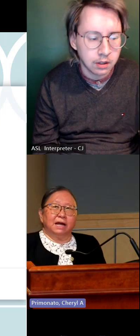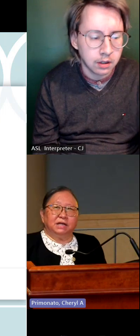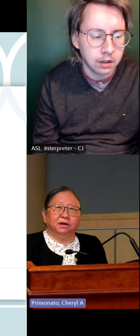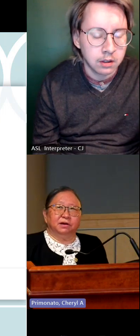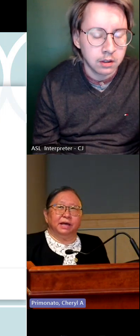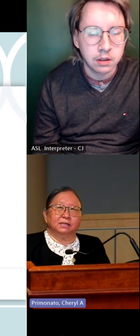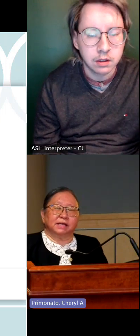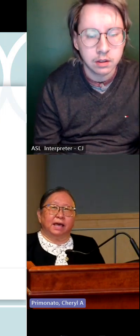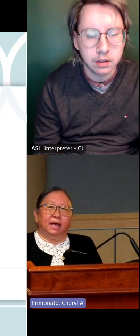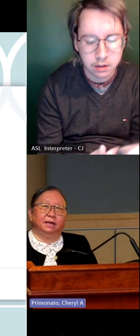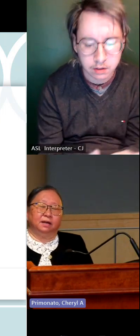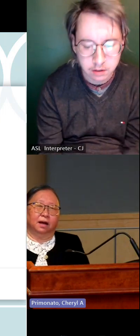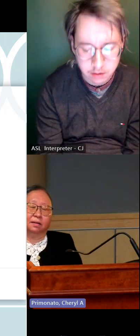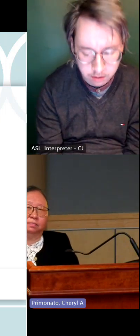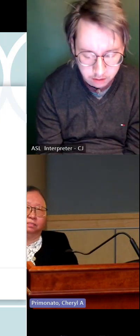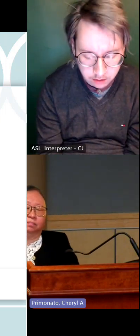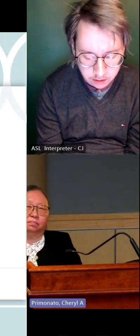This slide here is